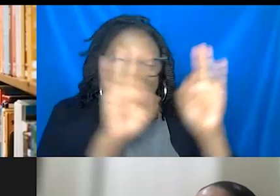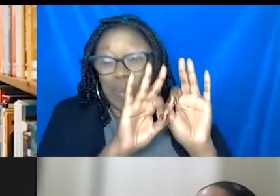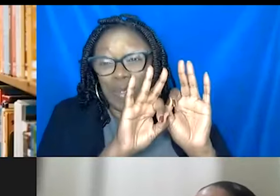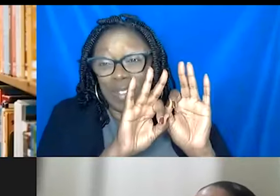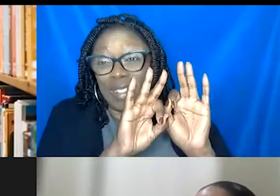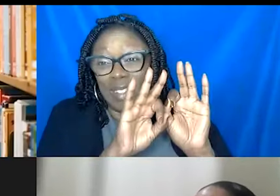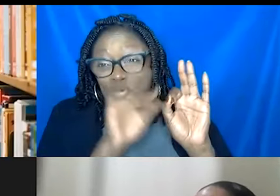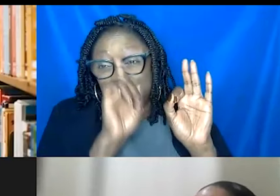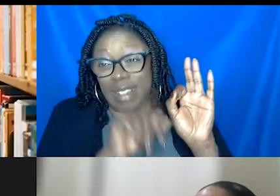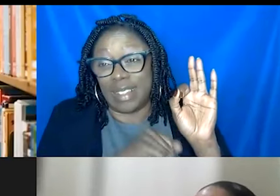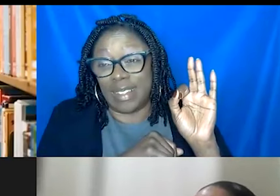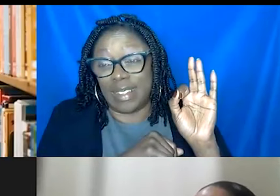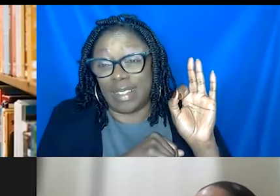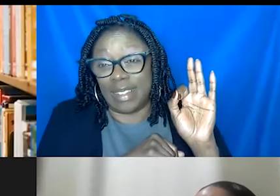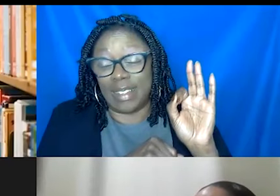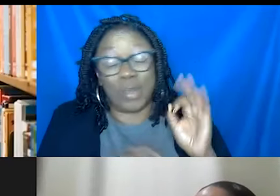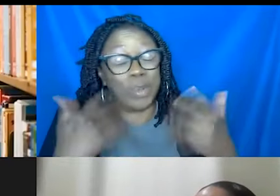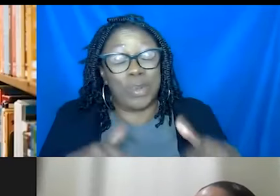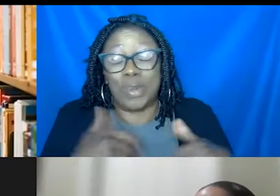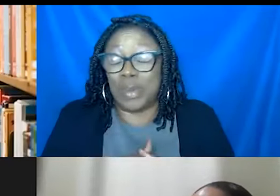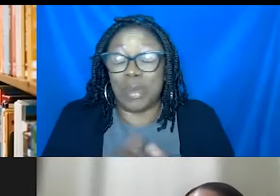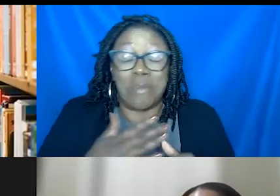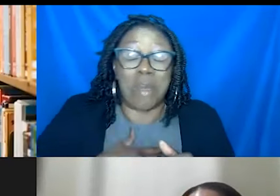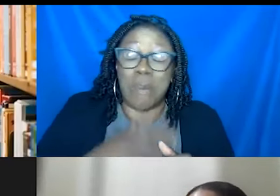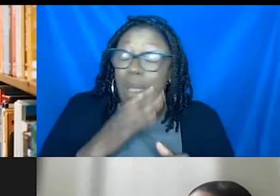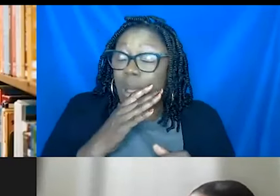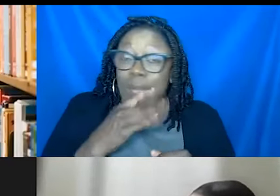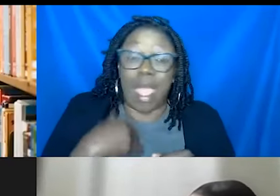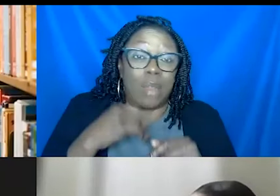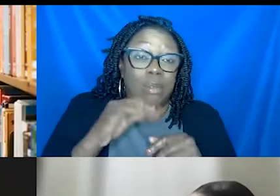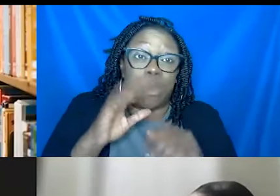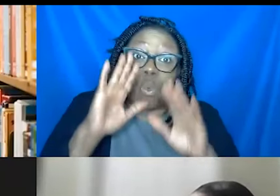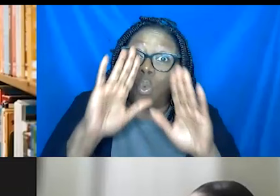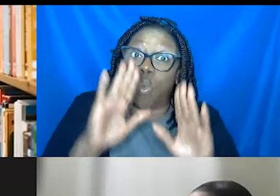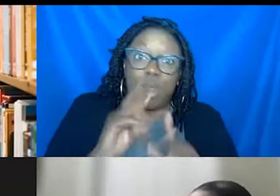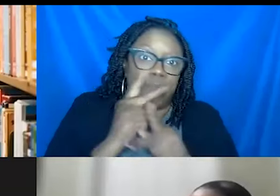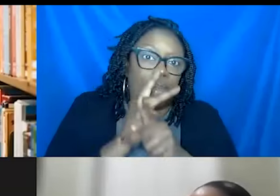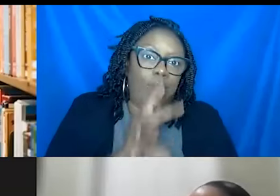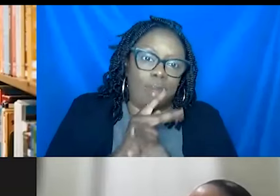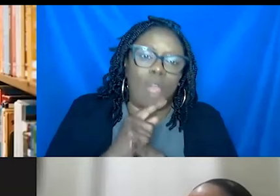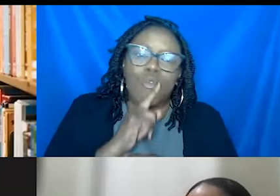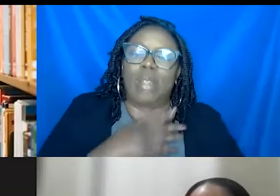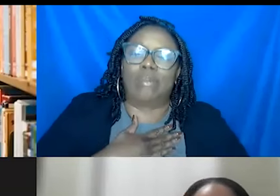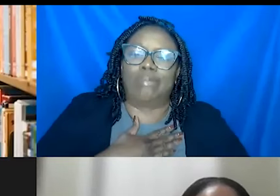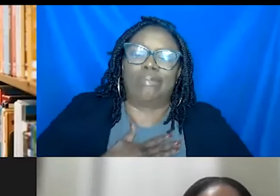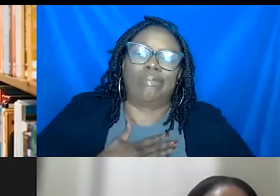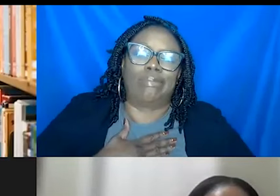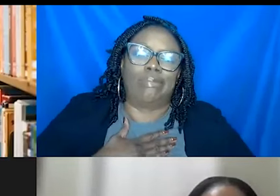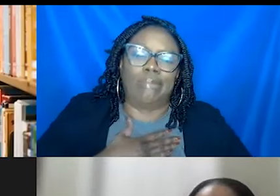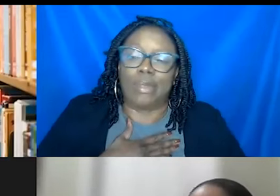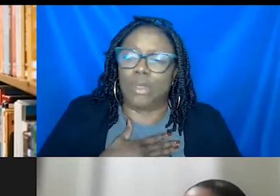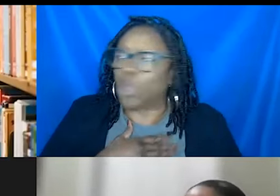And she just got such wonderful care. I was very appreciative. She through the